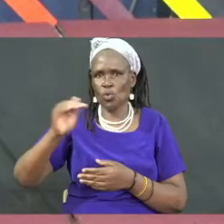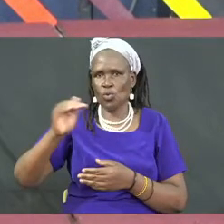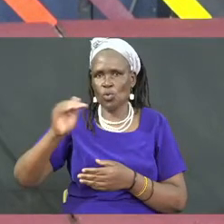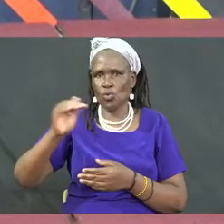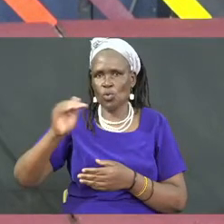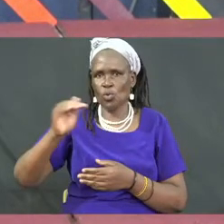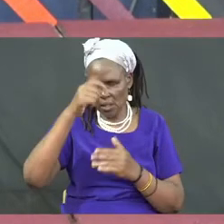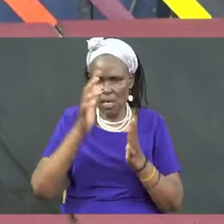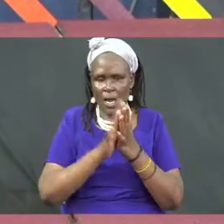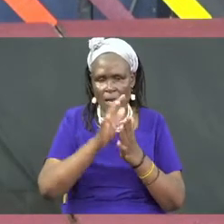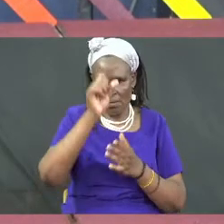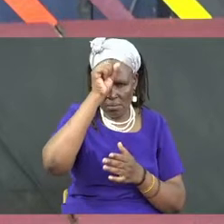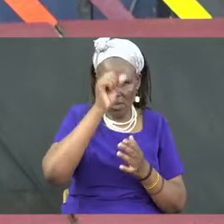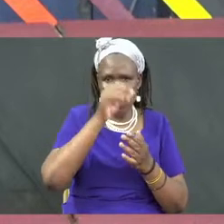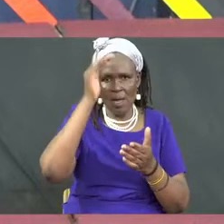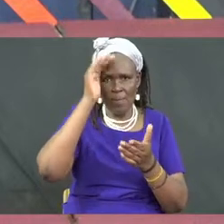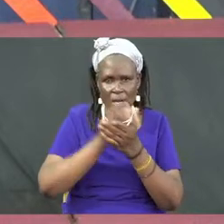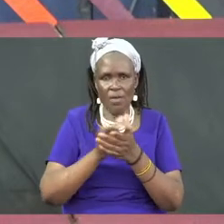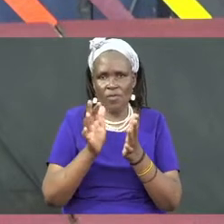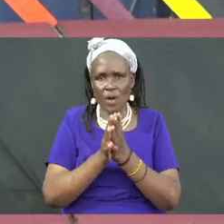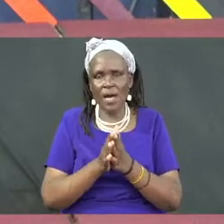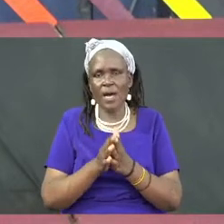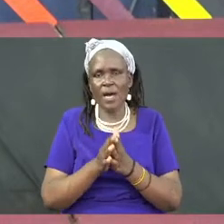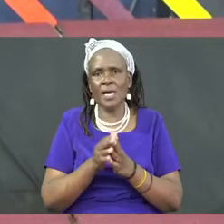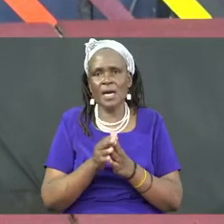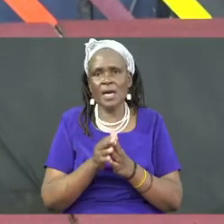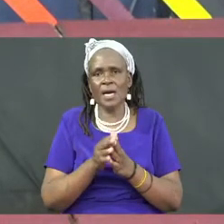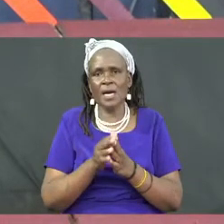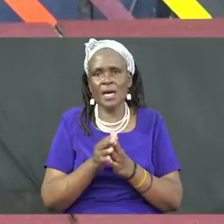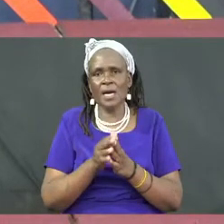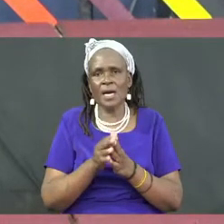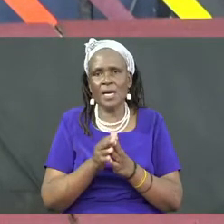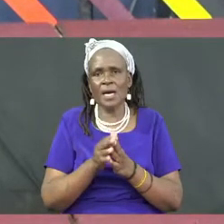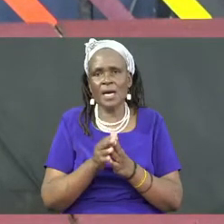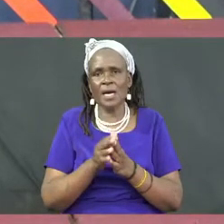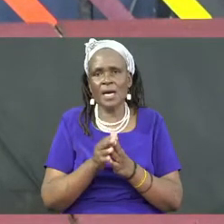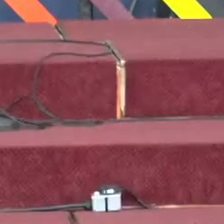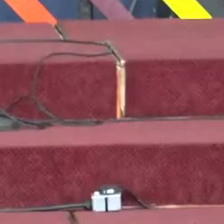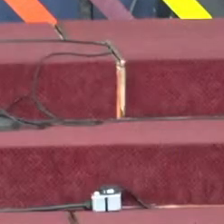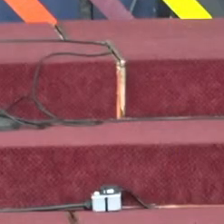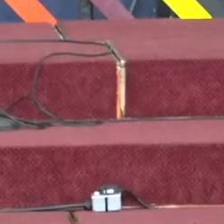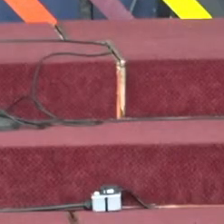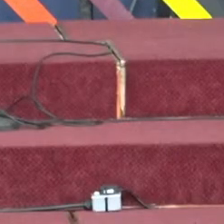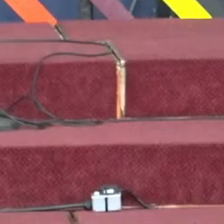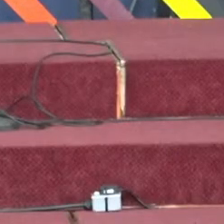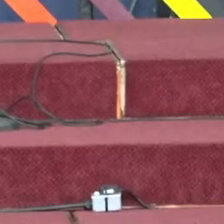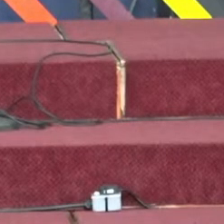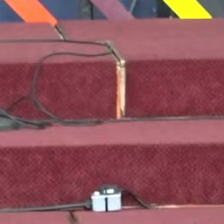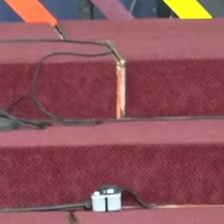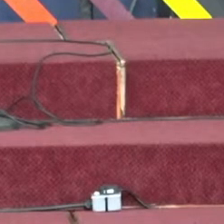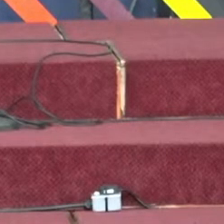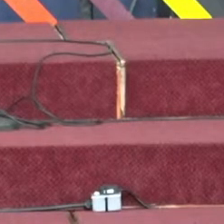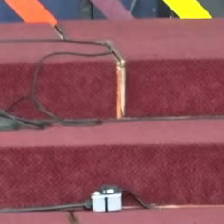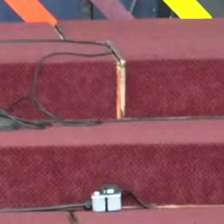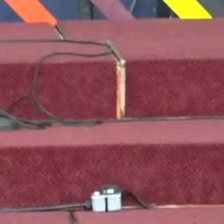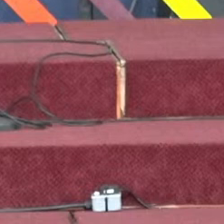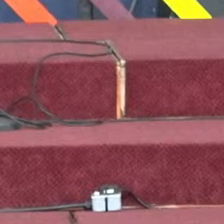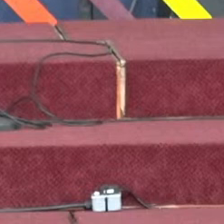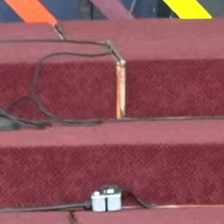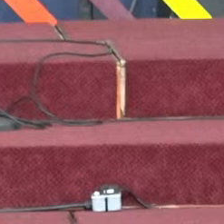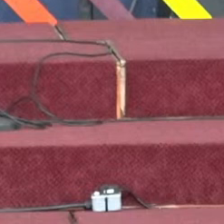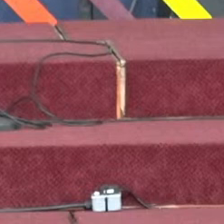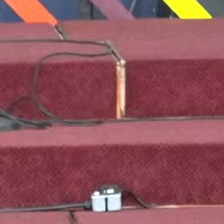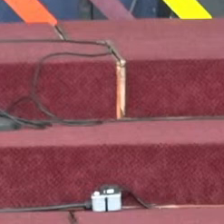and foolishness, belief and incredulity, light and darkness, hope and despair. Opposite extremes in some sort